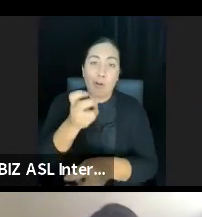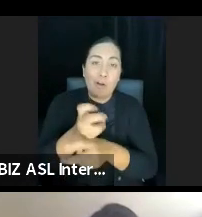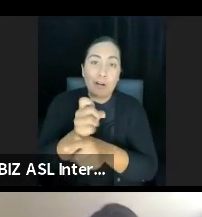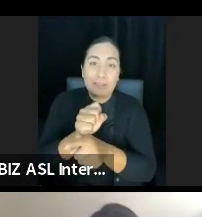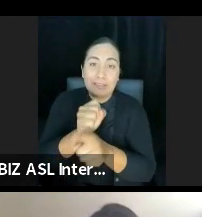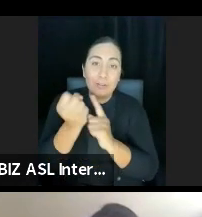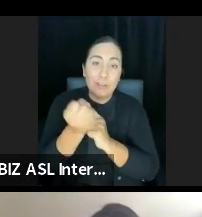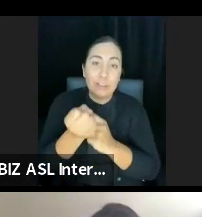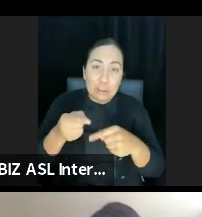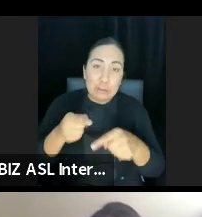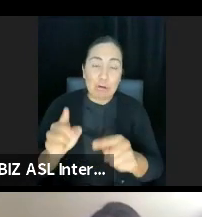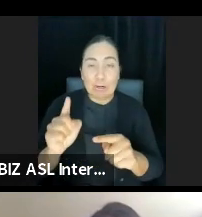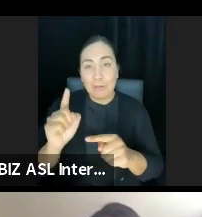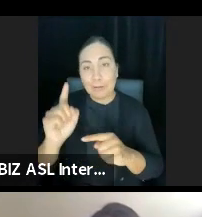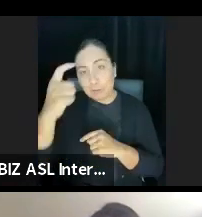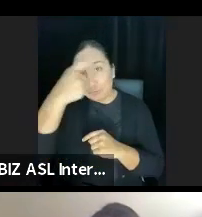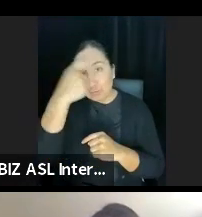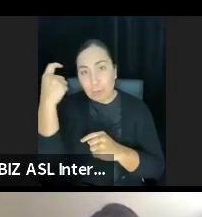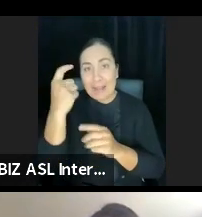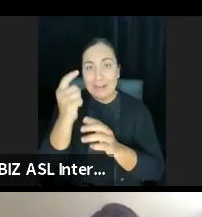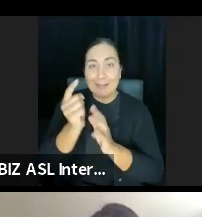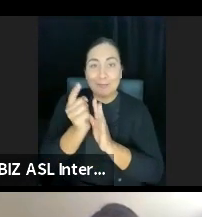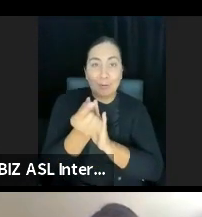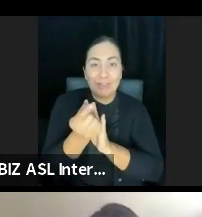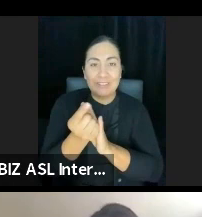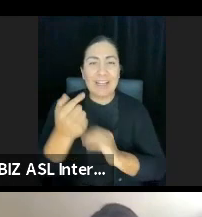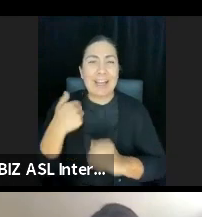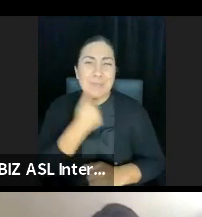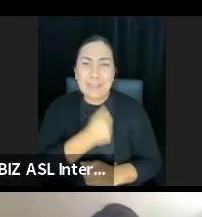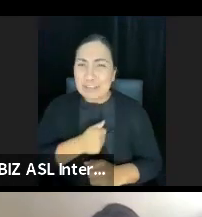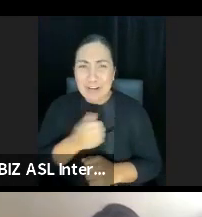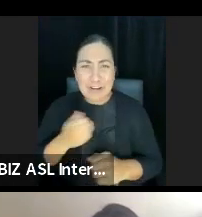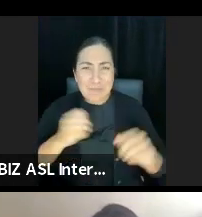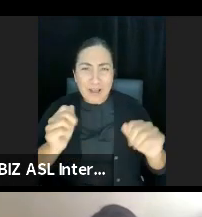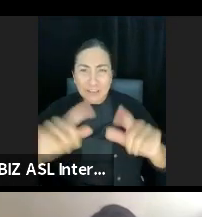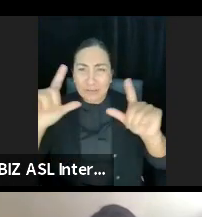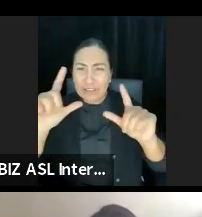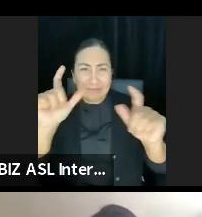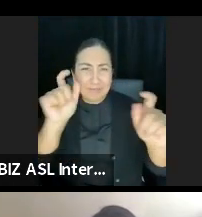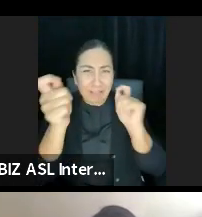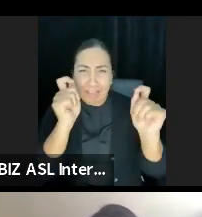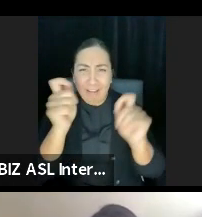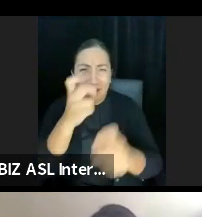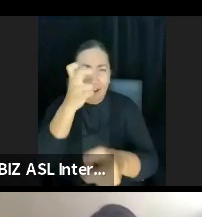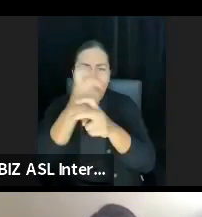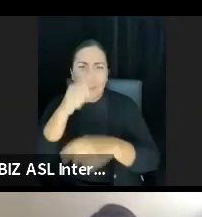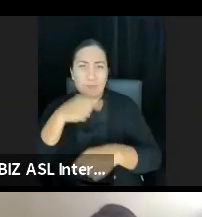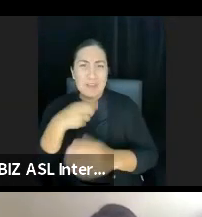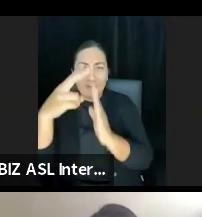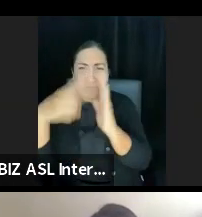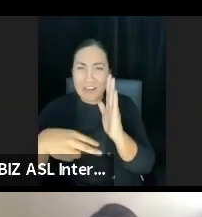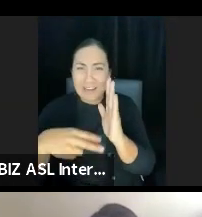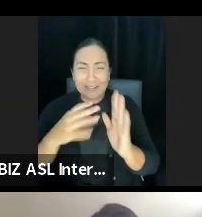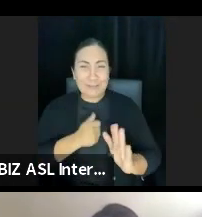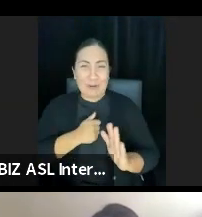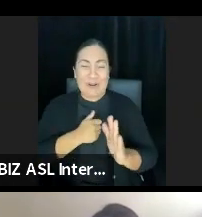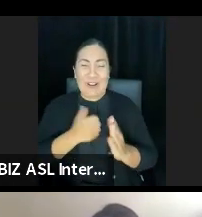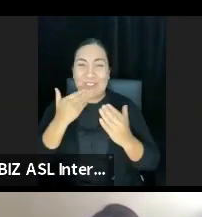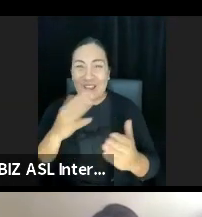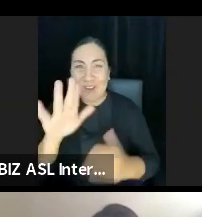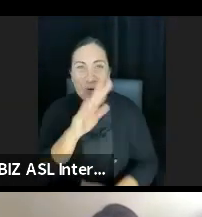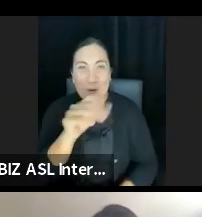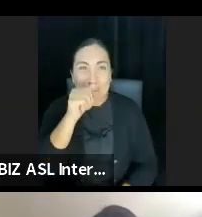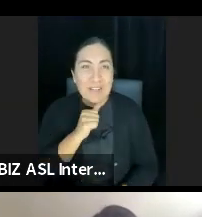this traumatic time. I'm sorry, my screen is jumping, folks, so it's a little hard for me to read. So thank you for your patience. We'll